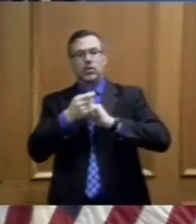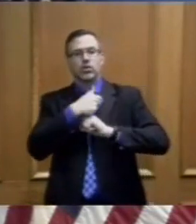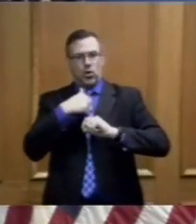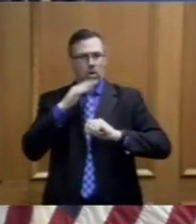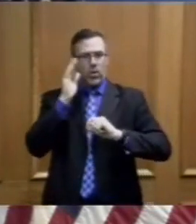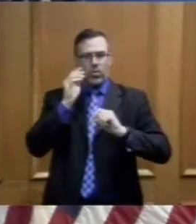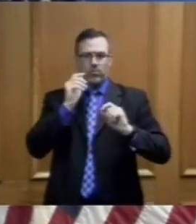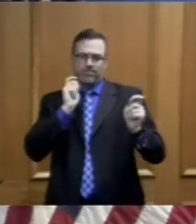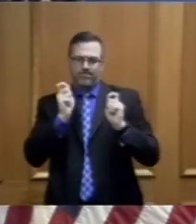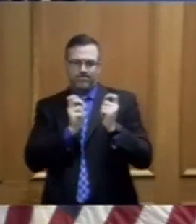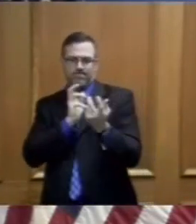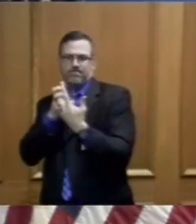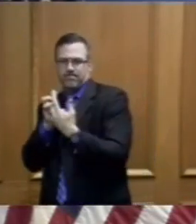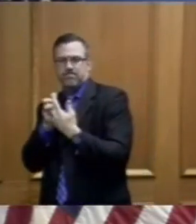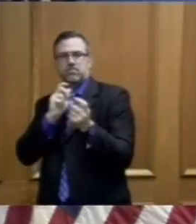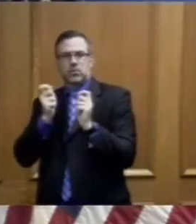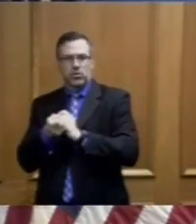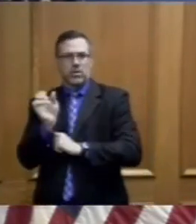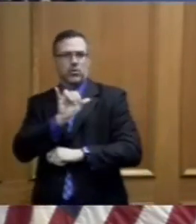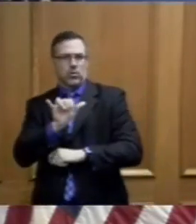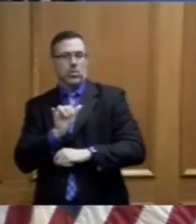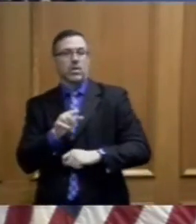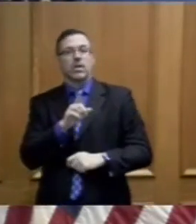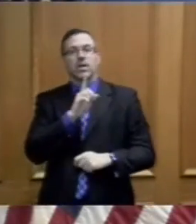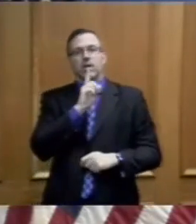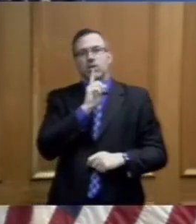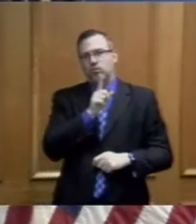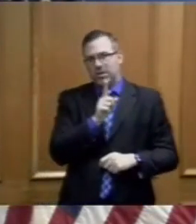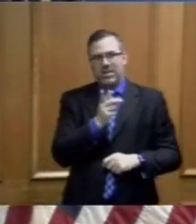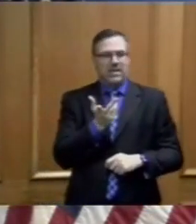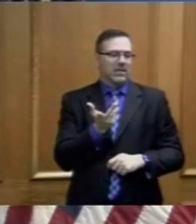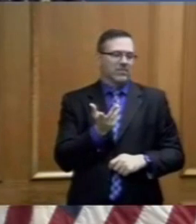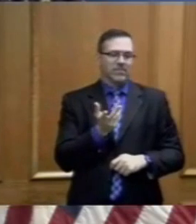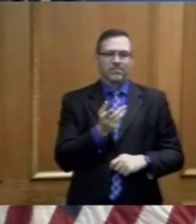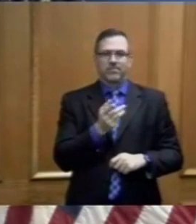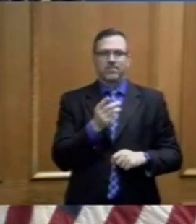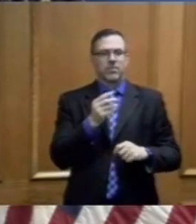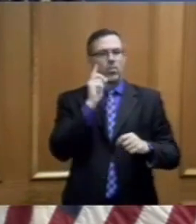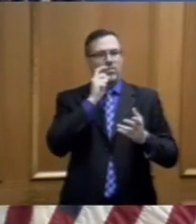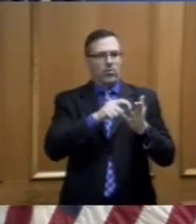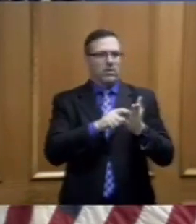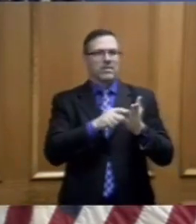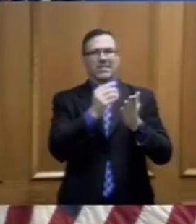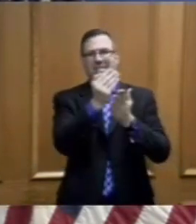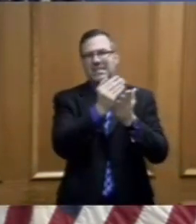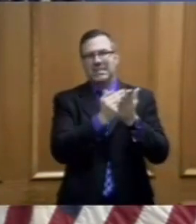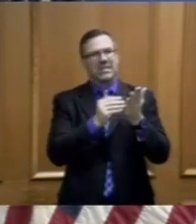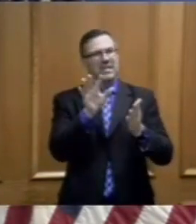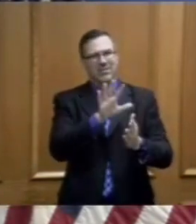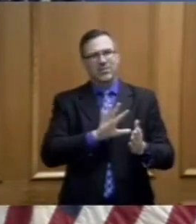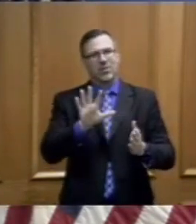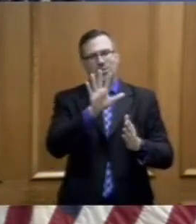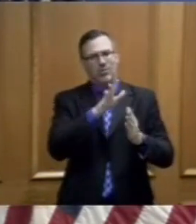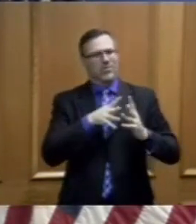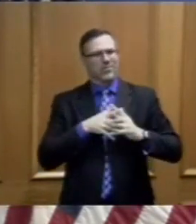list. It's consistent with a lot of similar lists across the country, and it keeps essential